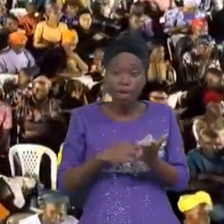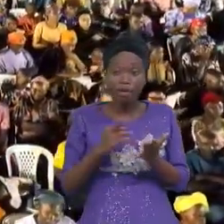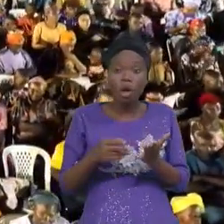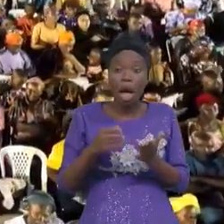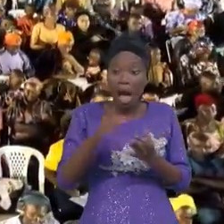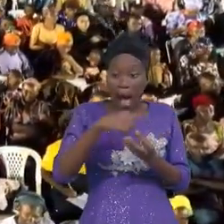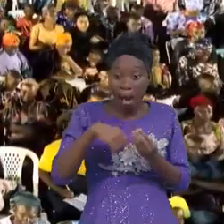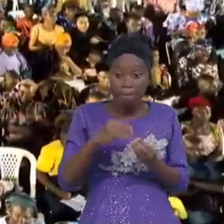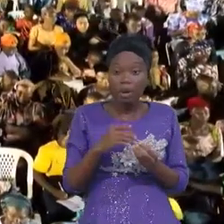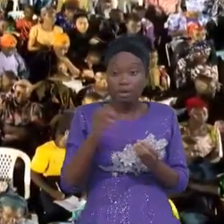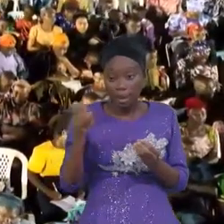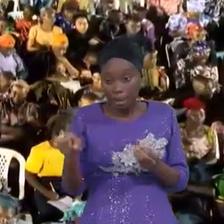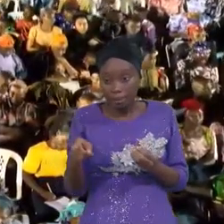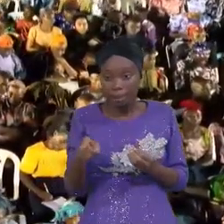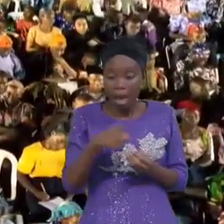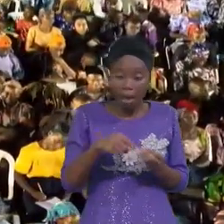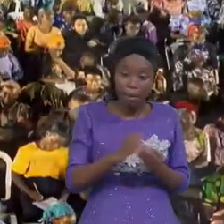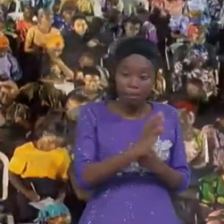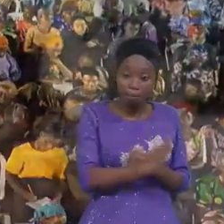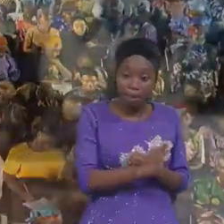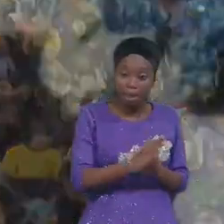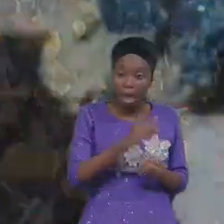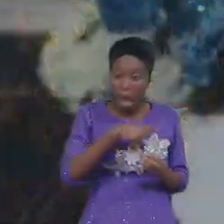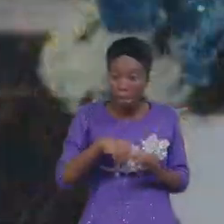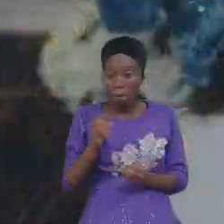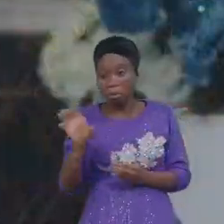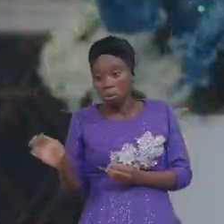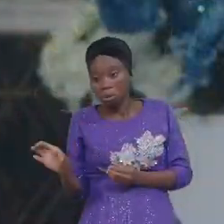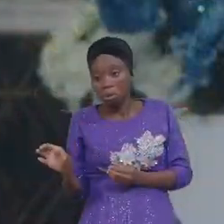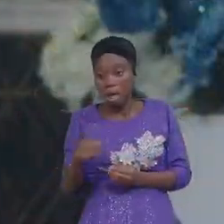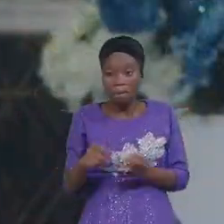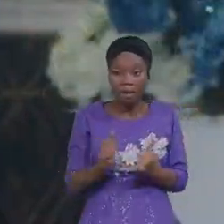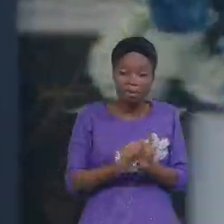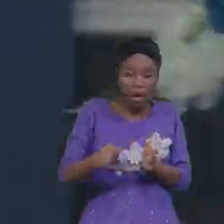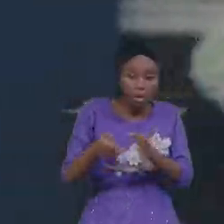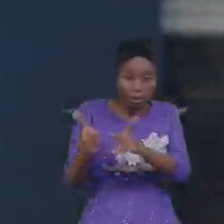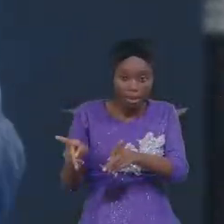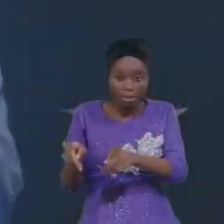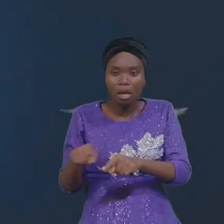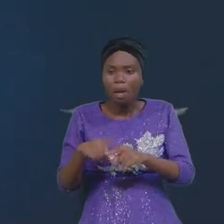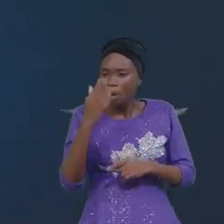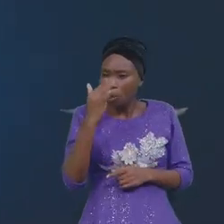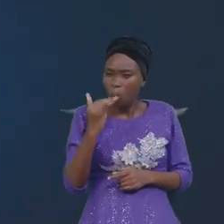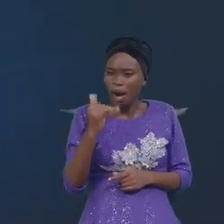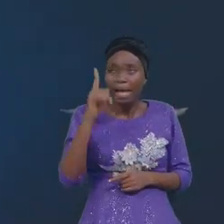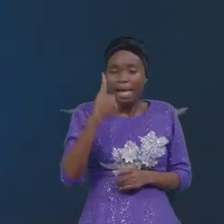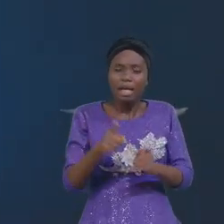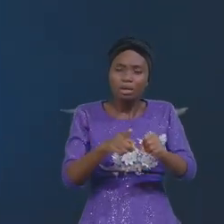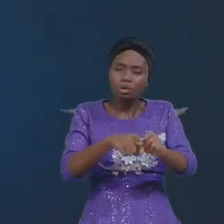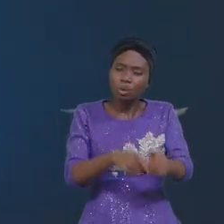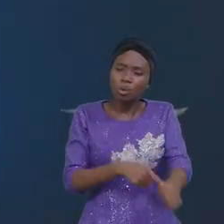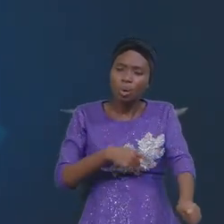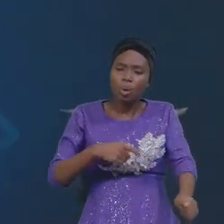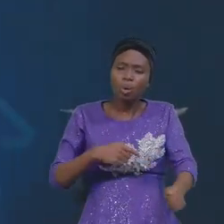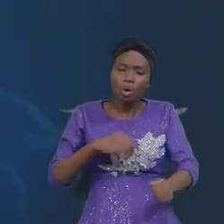A, concerning B, concerning C, concerning that other person. But why? He is long-suffering towards